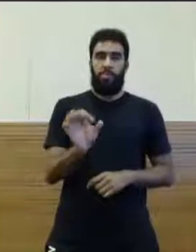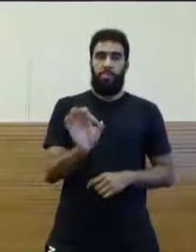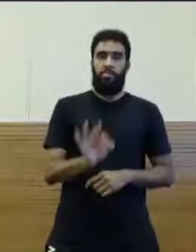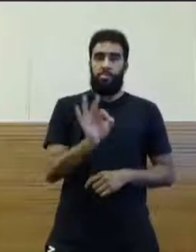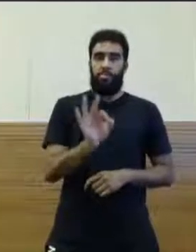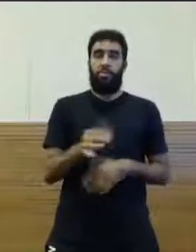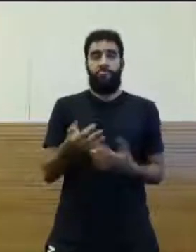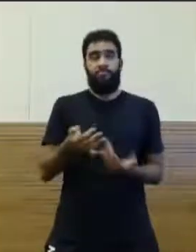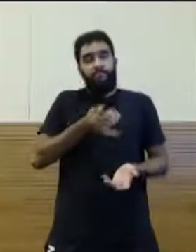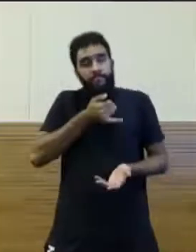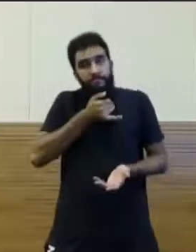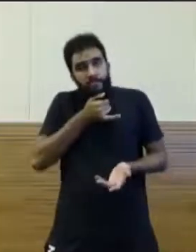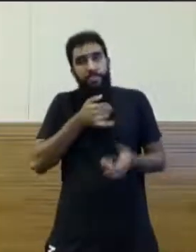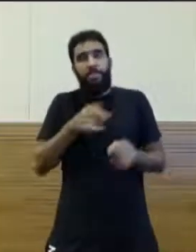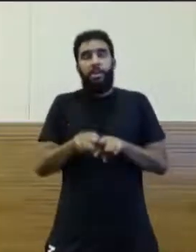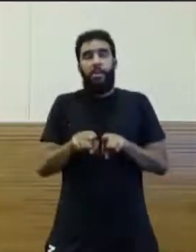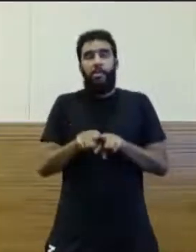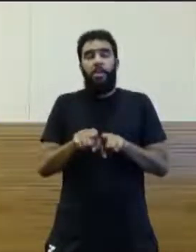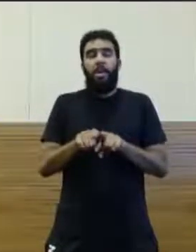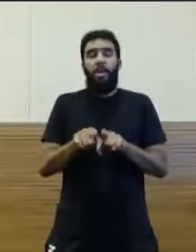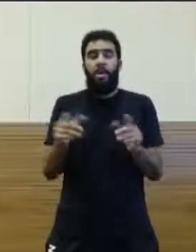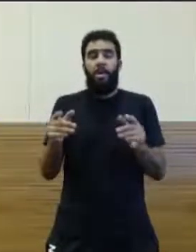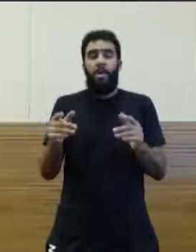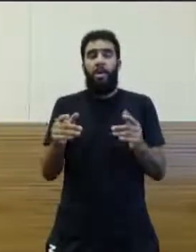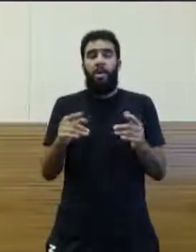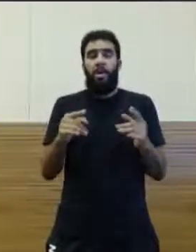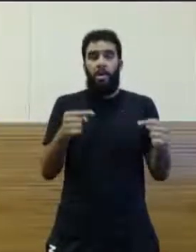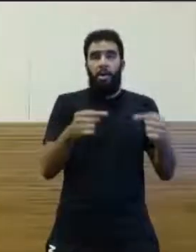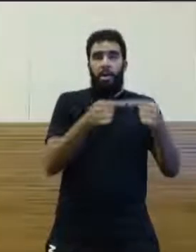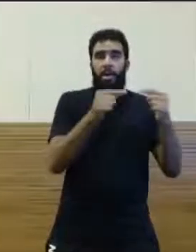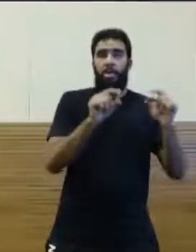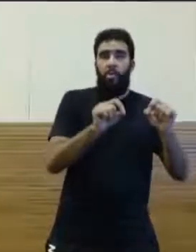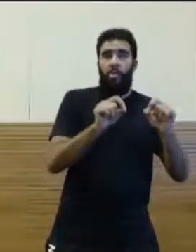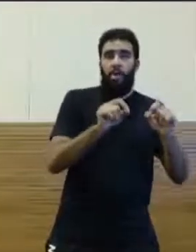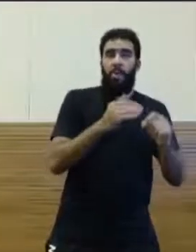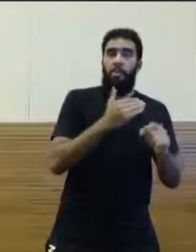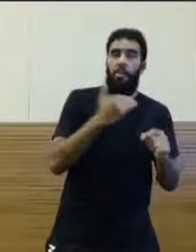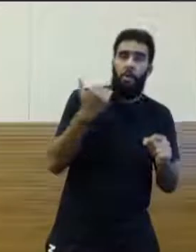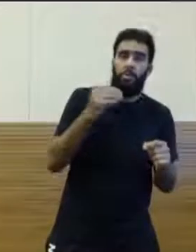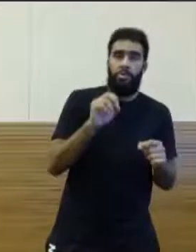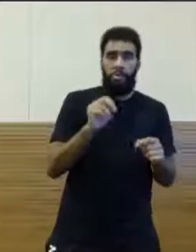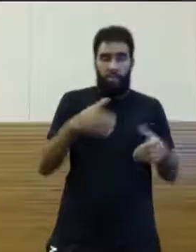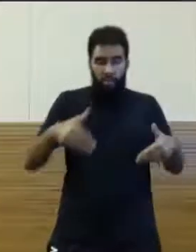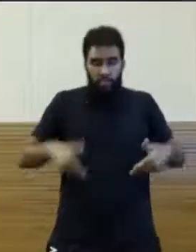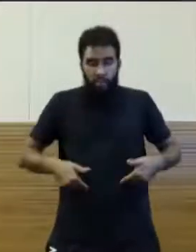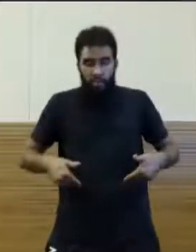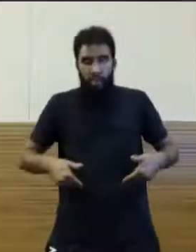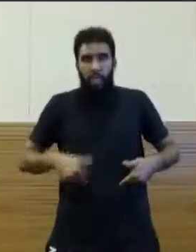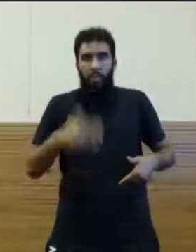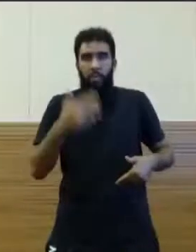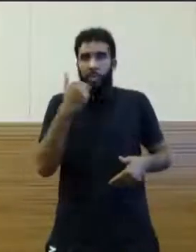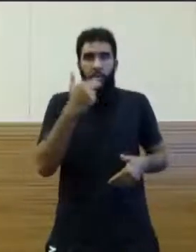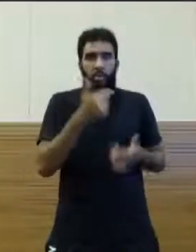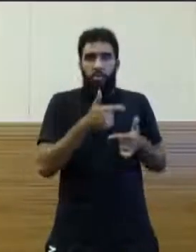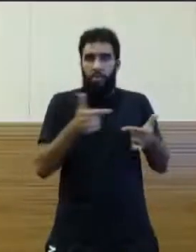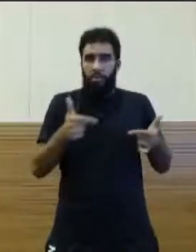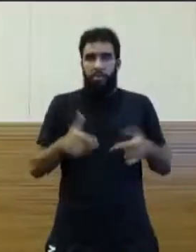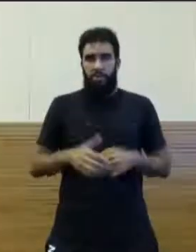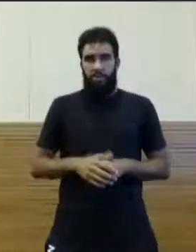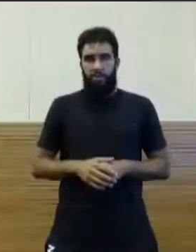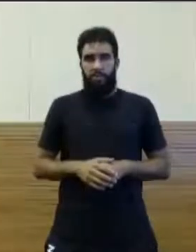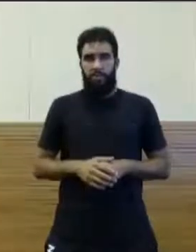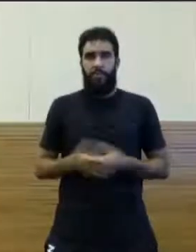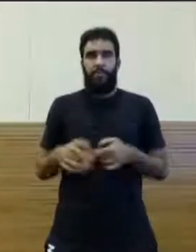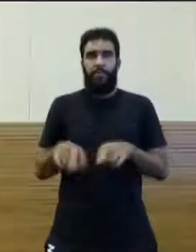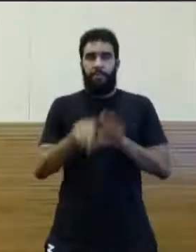prevalence, unfortunately, with deaths associated with malnutrition. We updated our